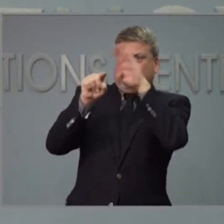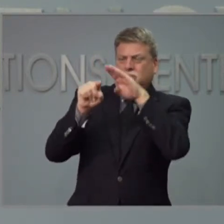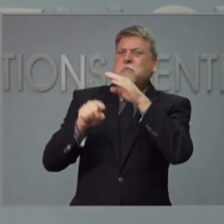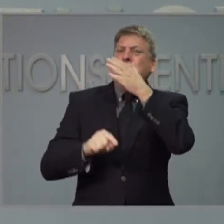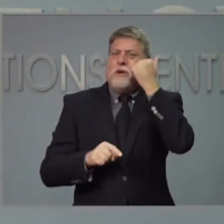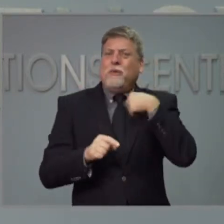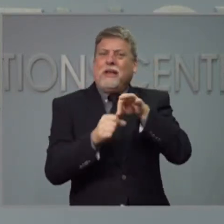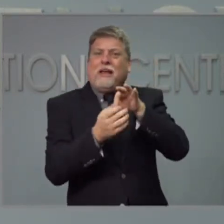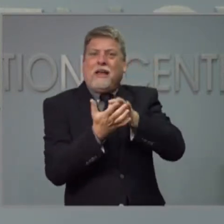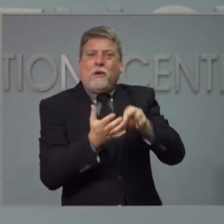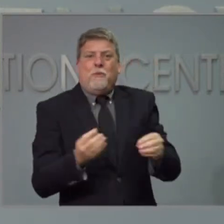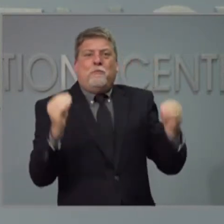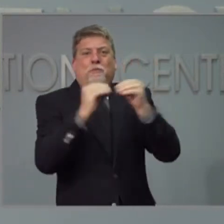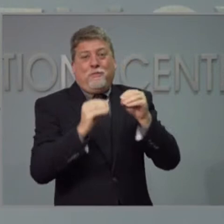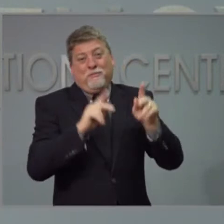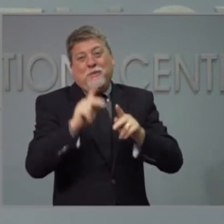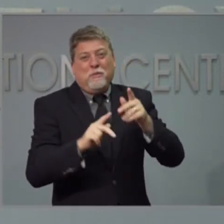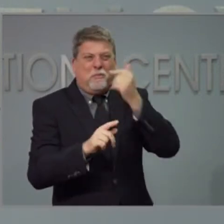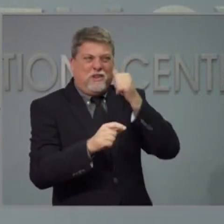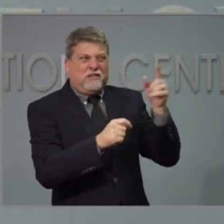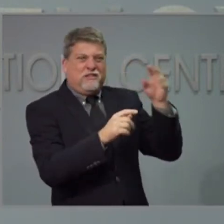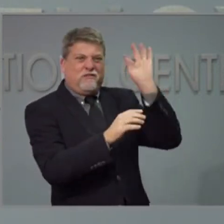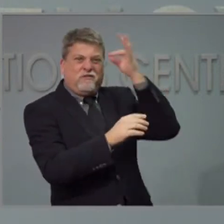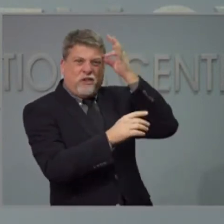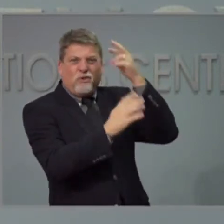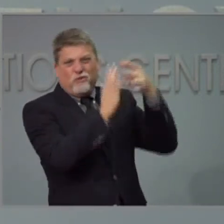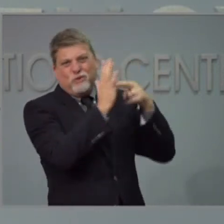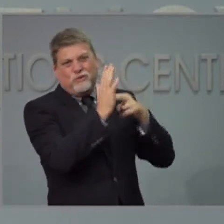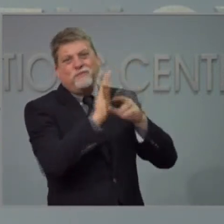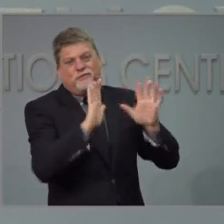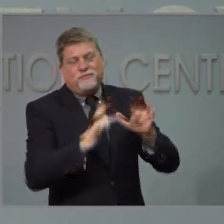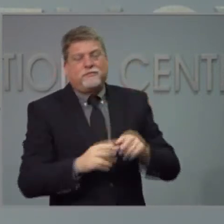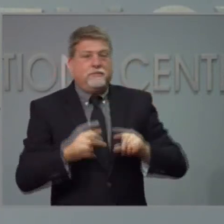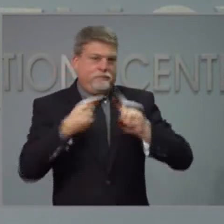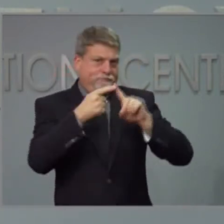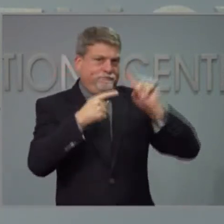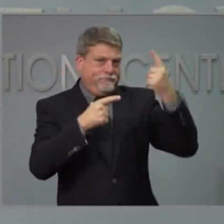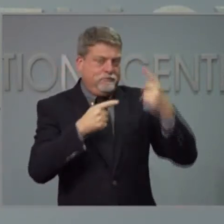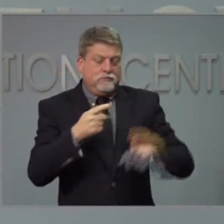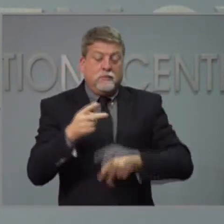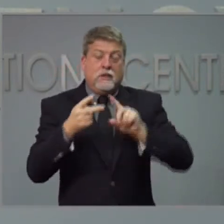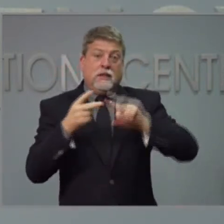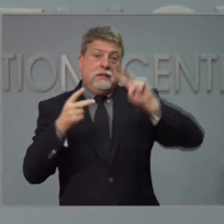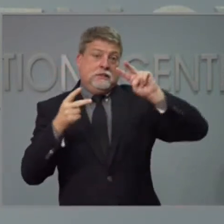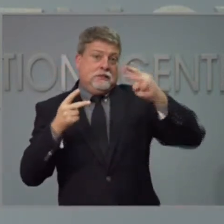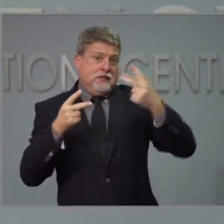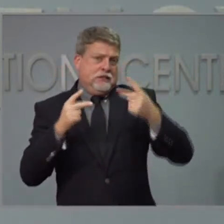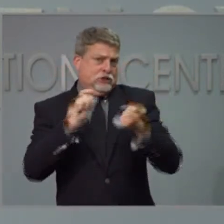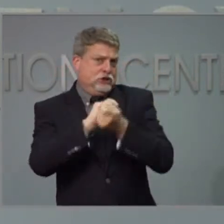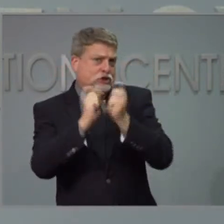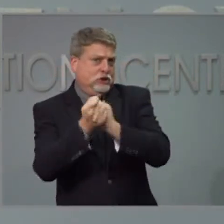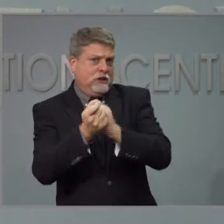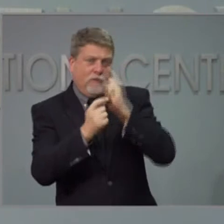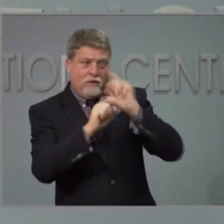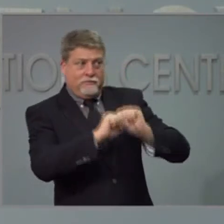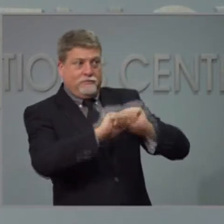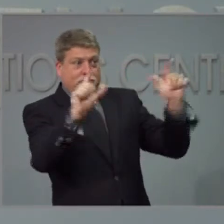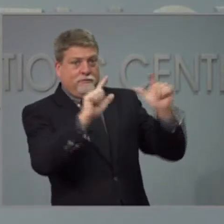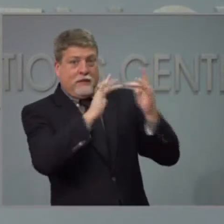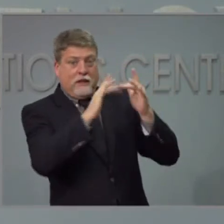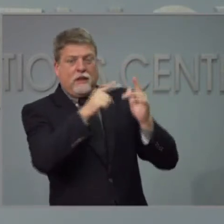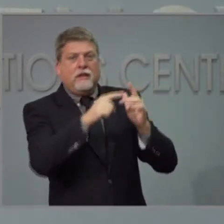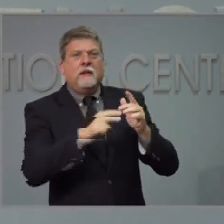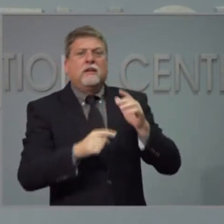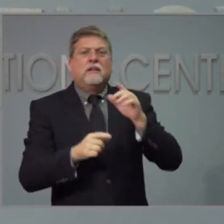definition. The second change to our dashboard is around testing, cases, and death metrics. We're changing